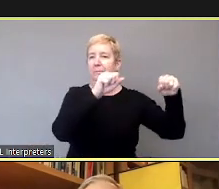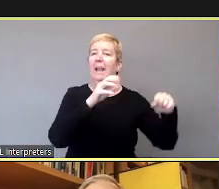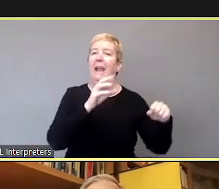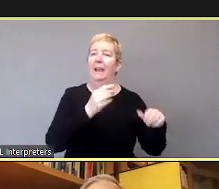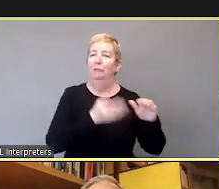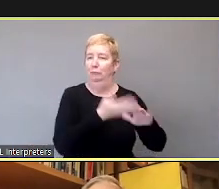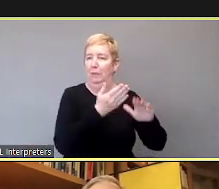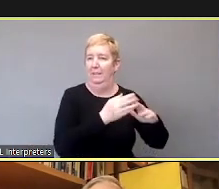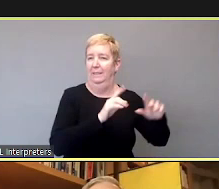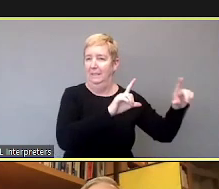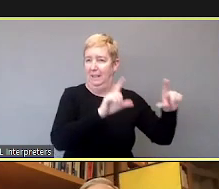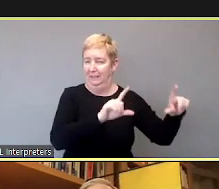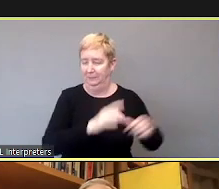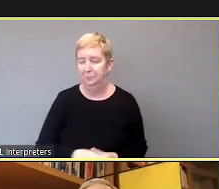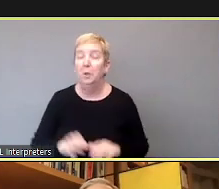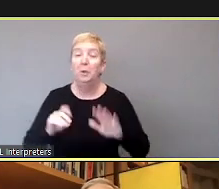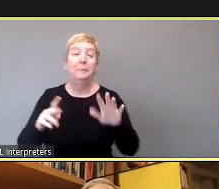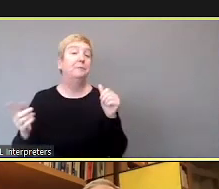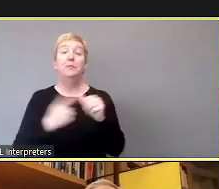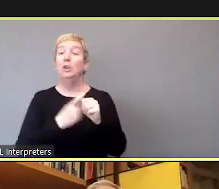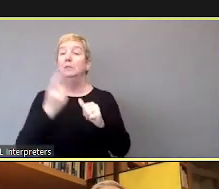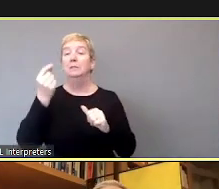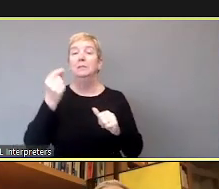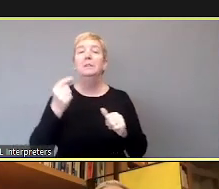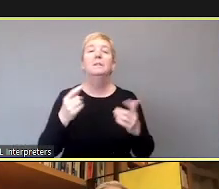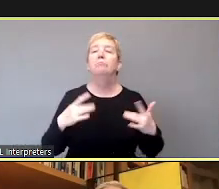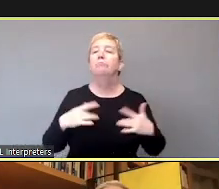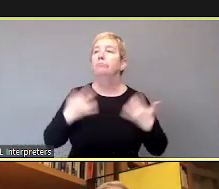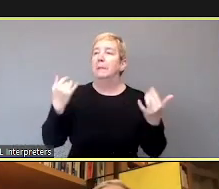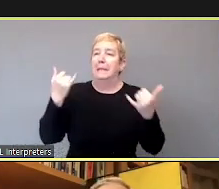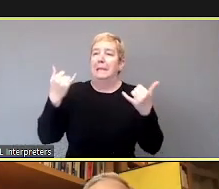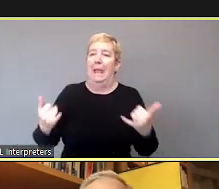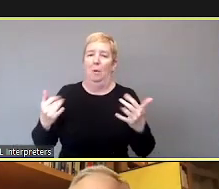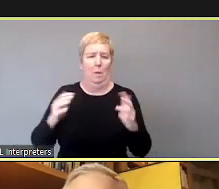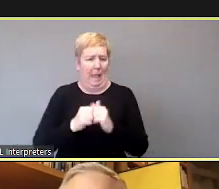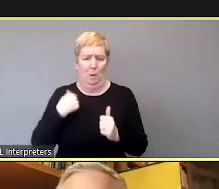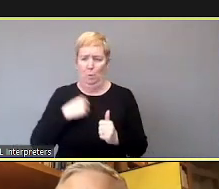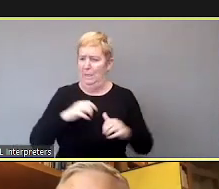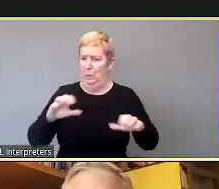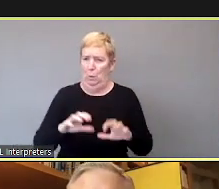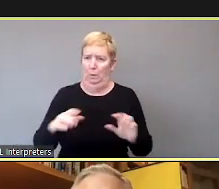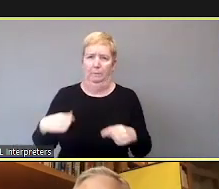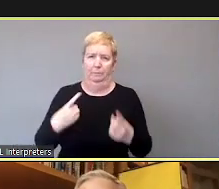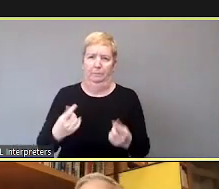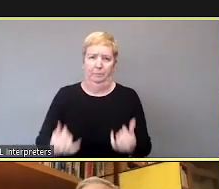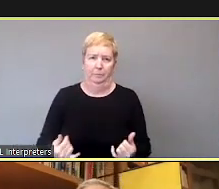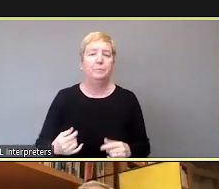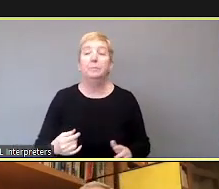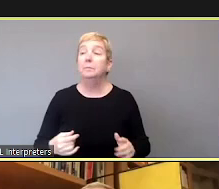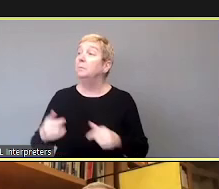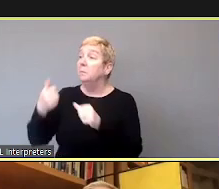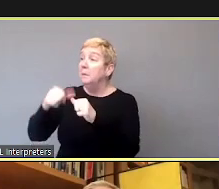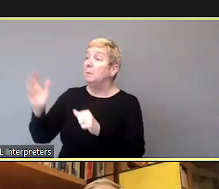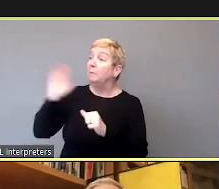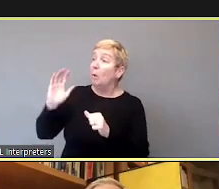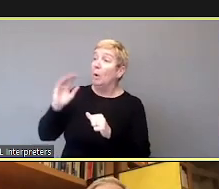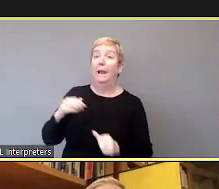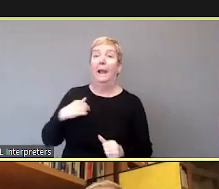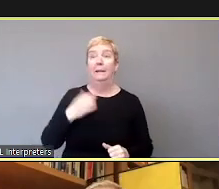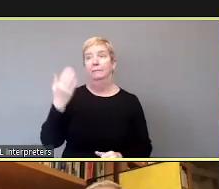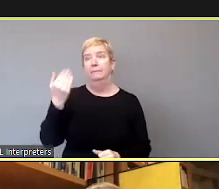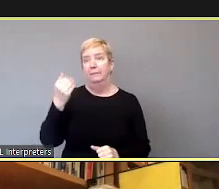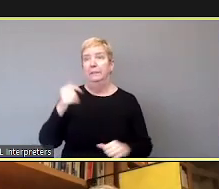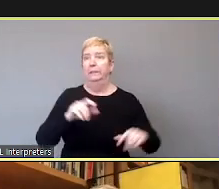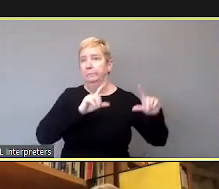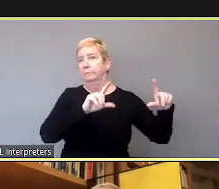just an update. How are we doing? And this is sort of everything we used to tell you in 15 slides, all in one slide. So I'm going to